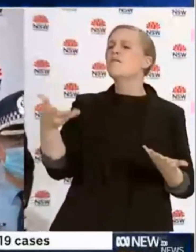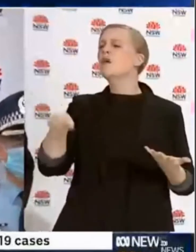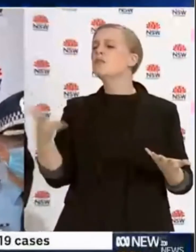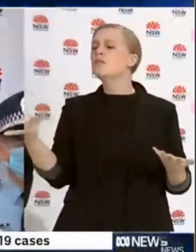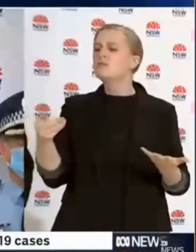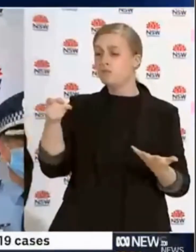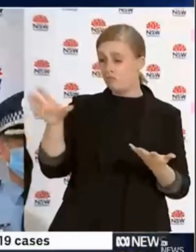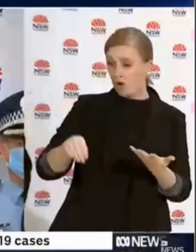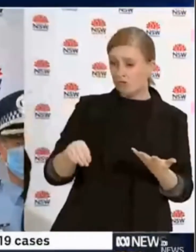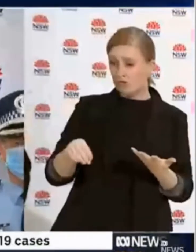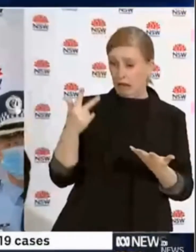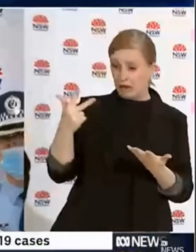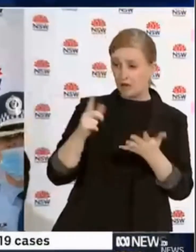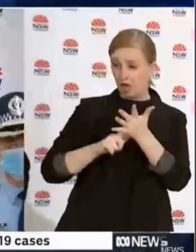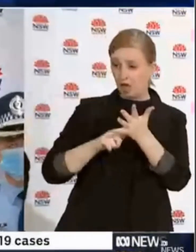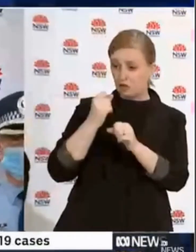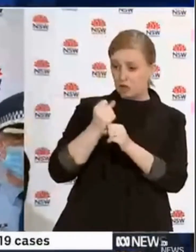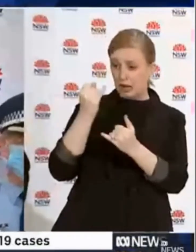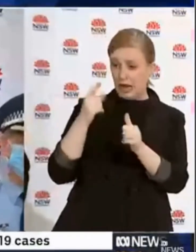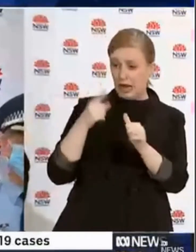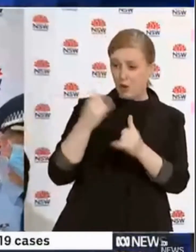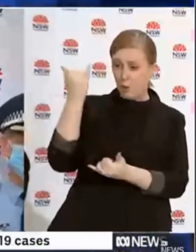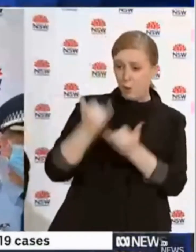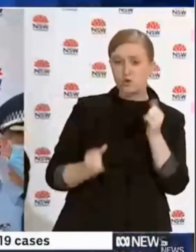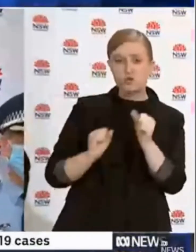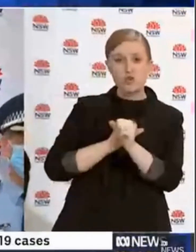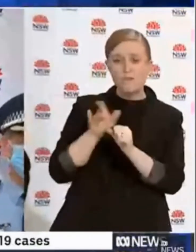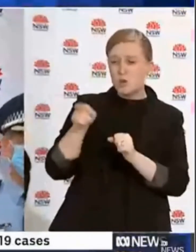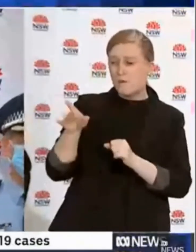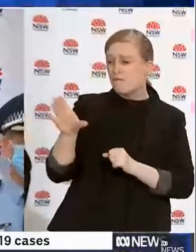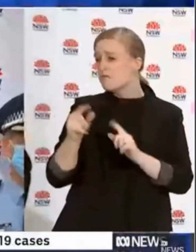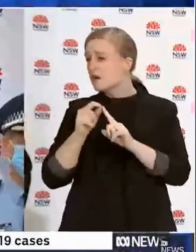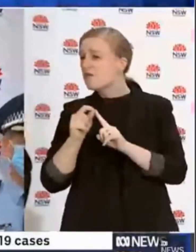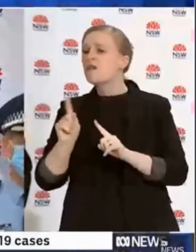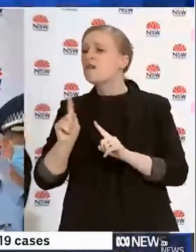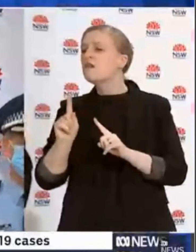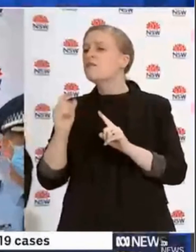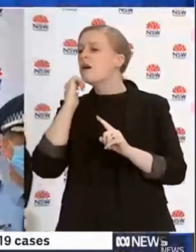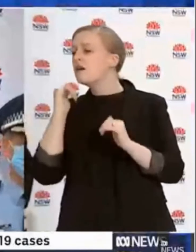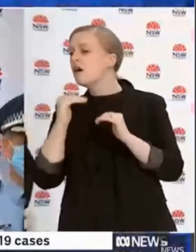responsibility myself. So by the sound of it, the strata body organisers